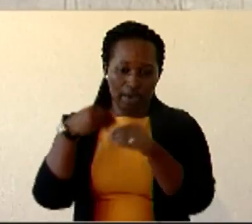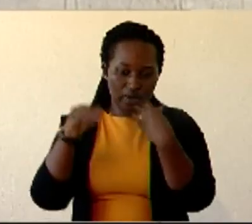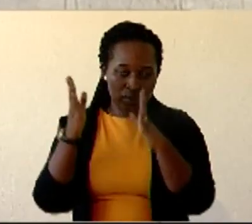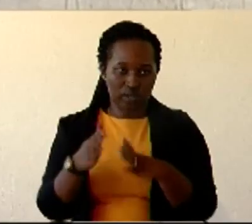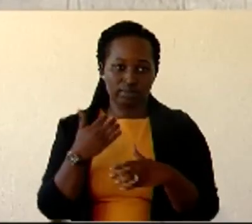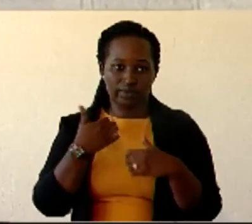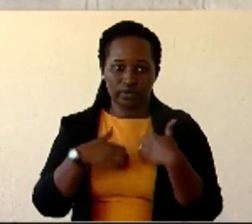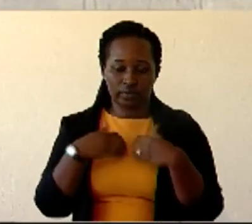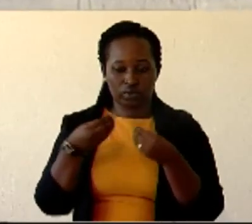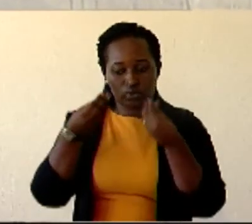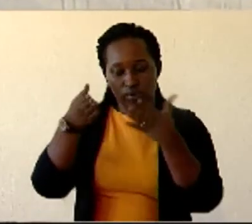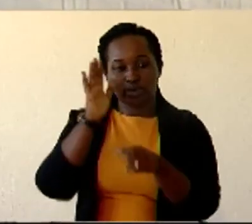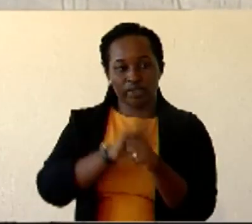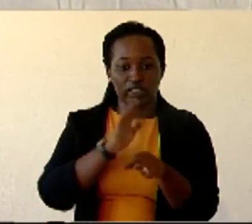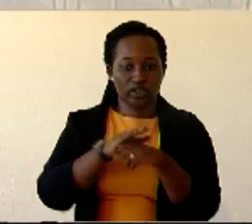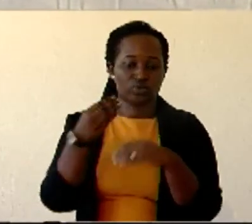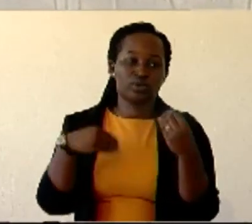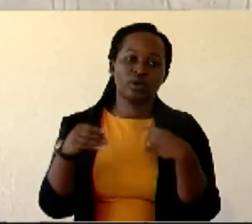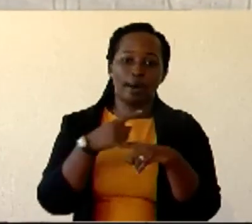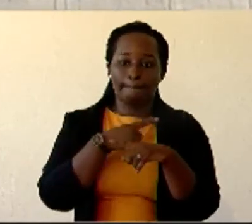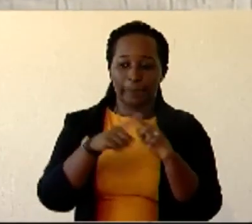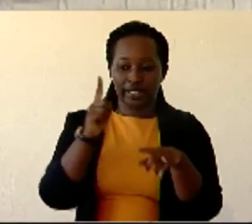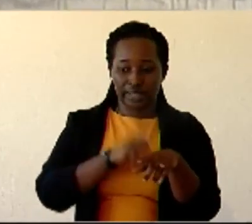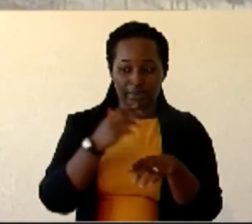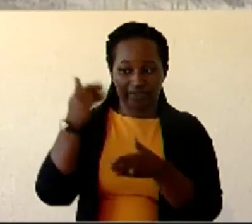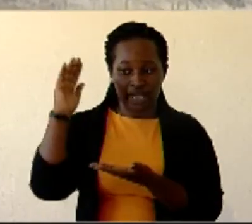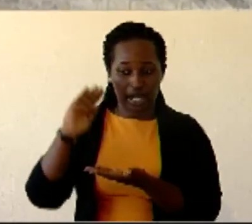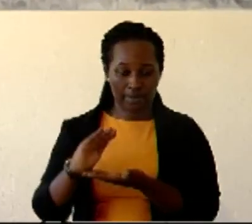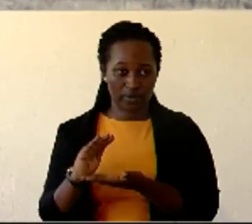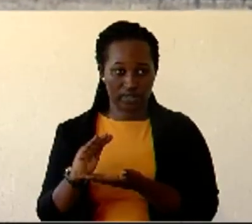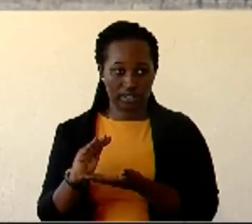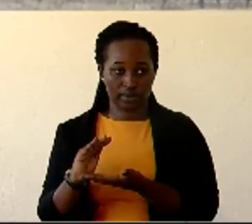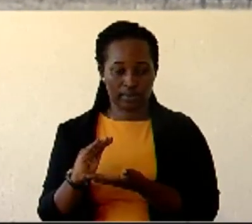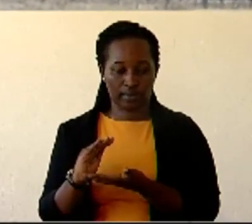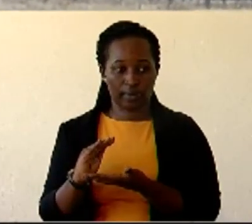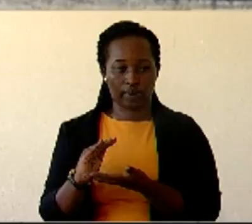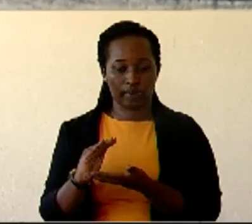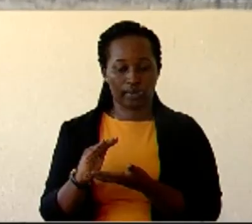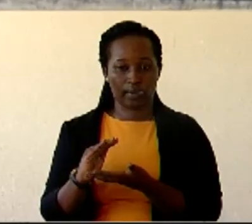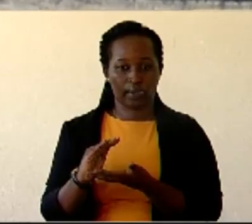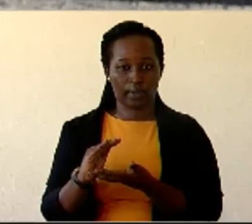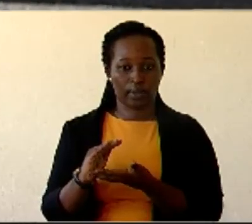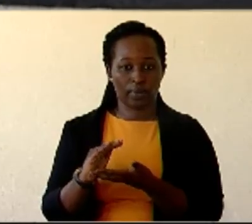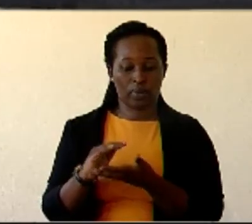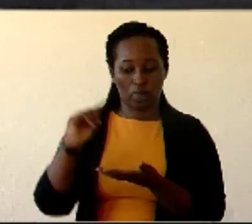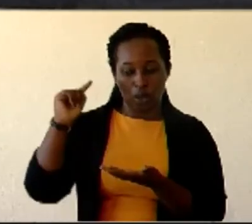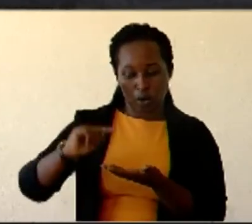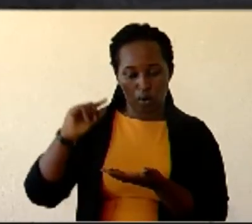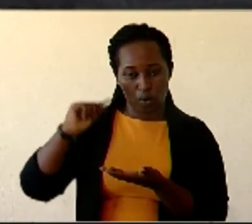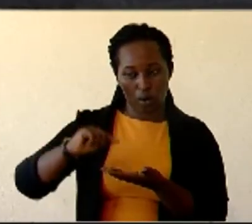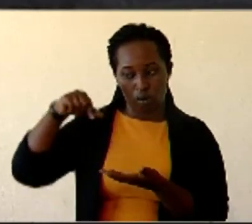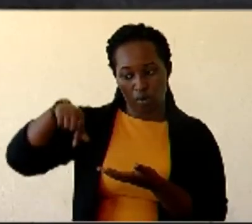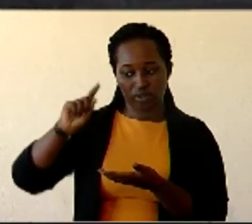to supply more on the market. But when the price now falls, then low quantity will be